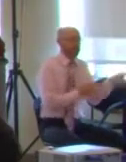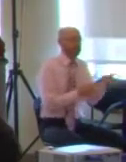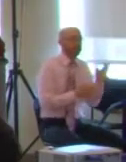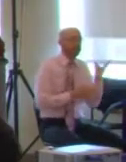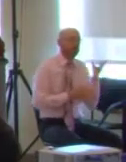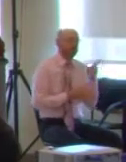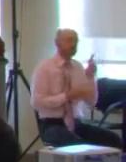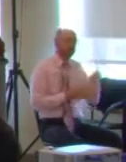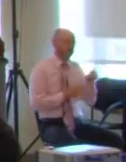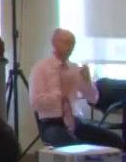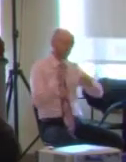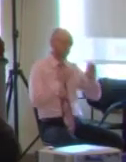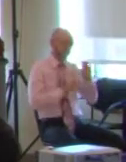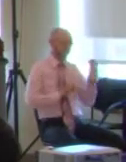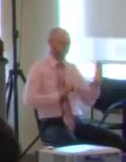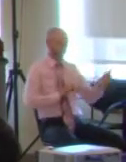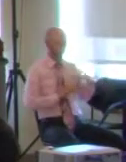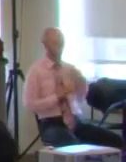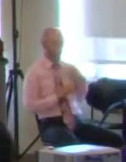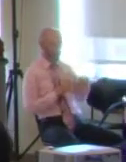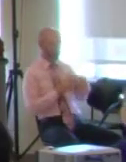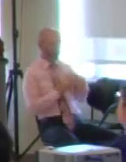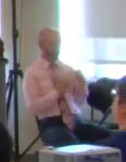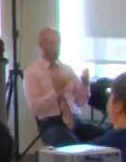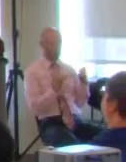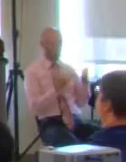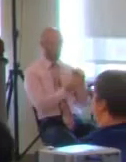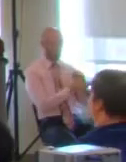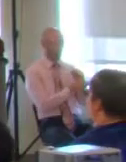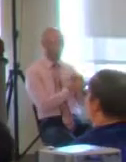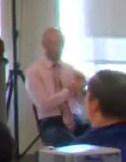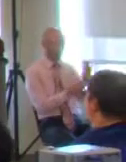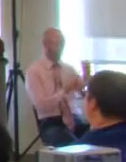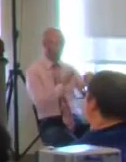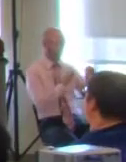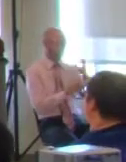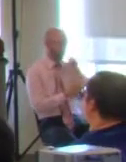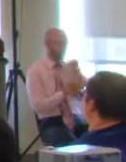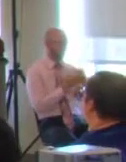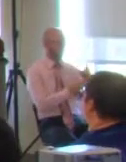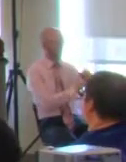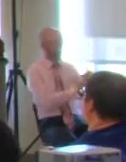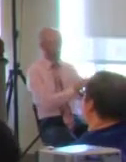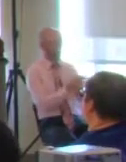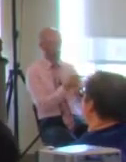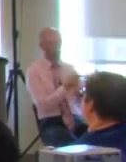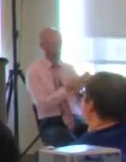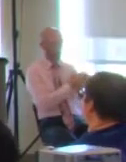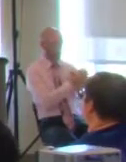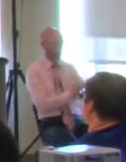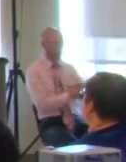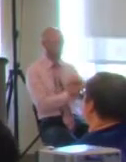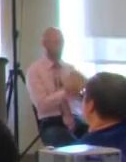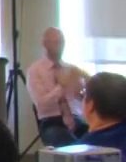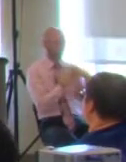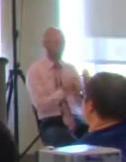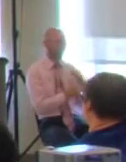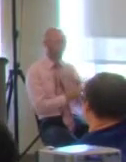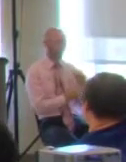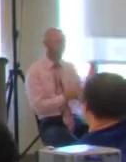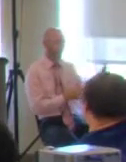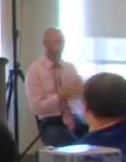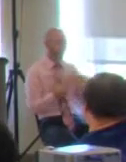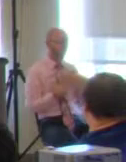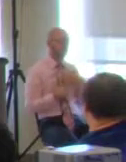feelings about their current job, really evaluate well the workplace stressors and strengths and their desire to return to that